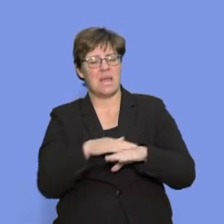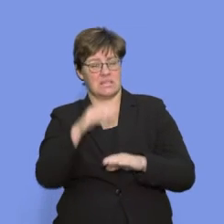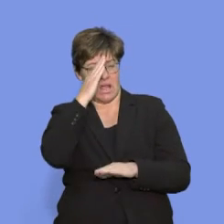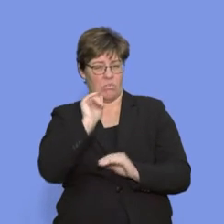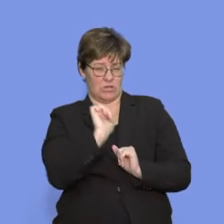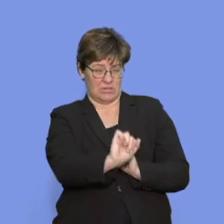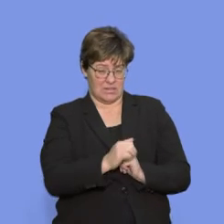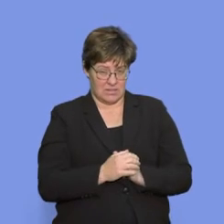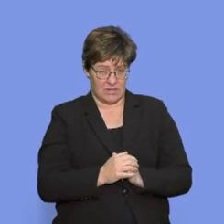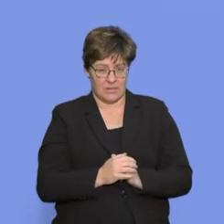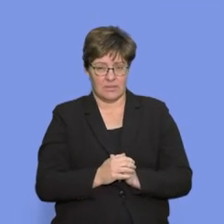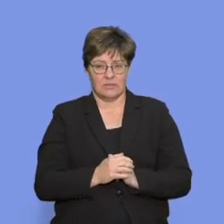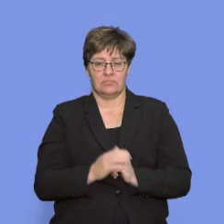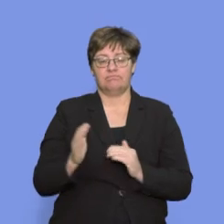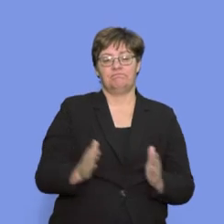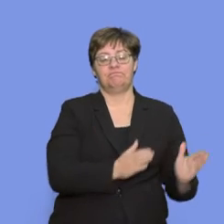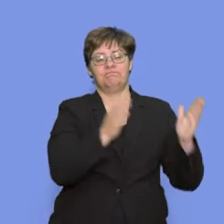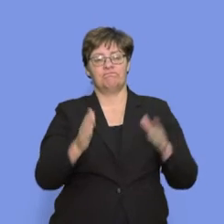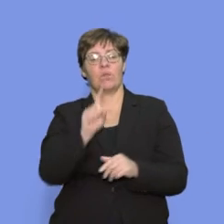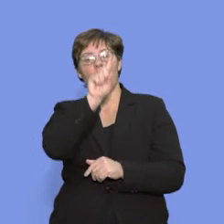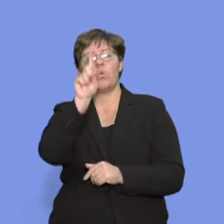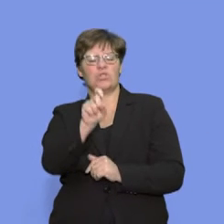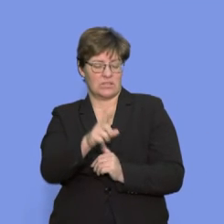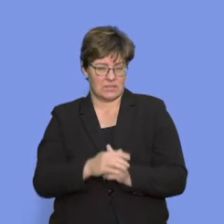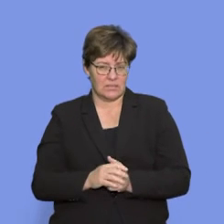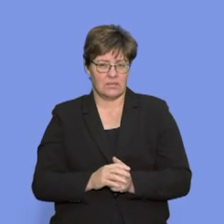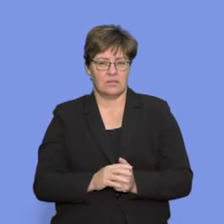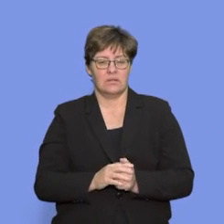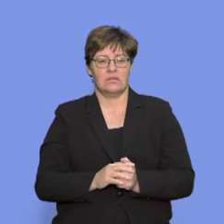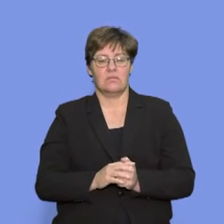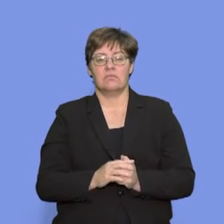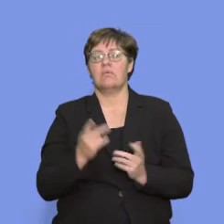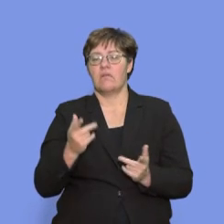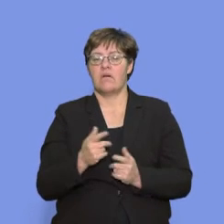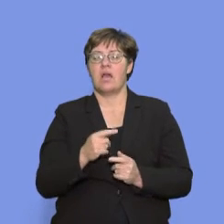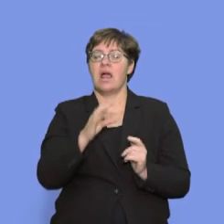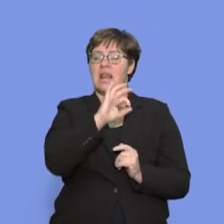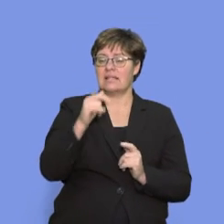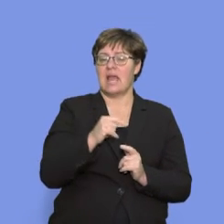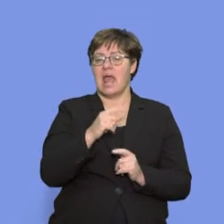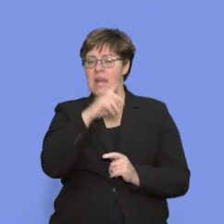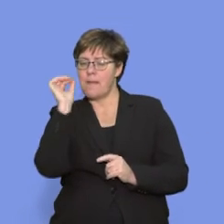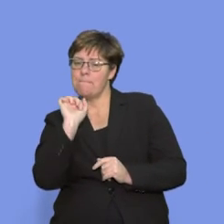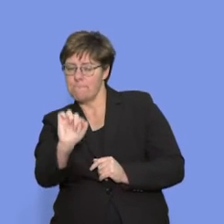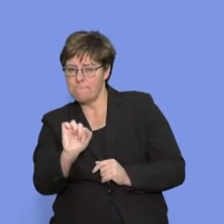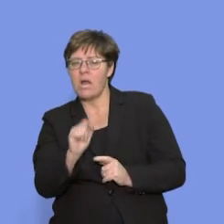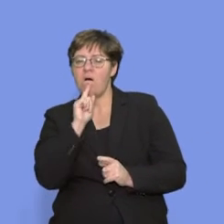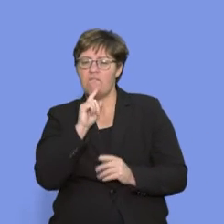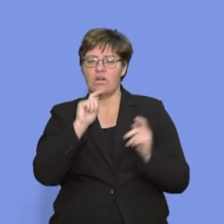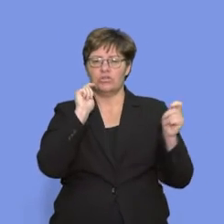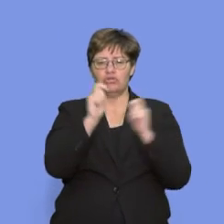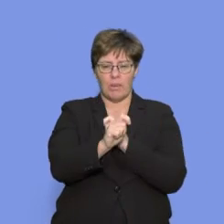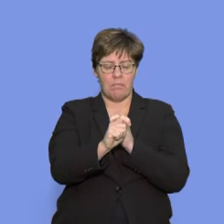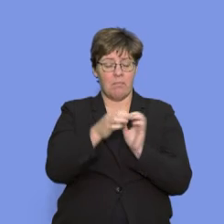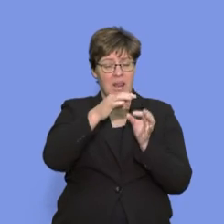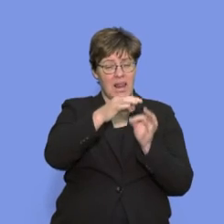let's just look at a question or two. Give the letter and name of the part that contract to change the shape of the lens. Remember that would